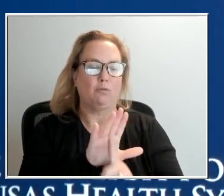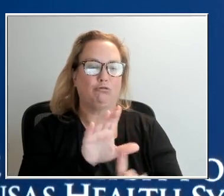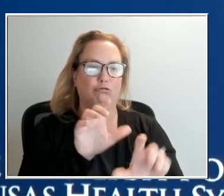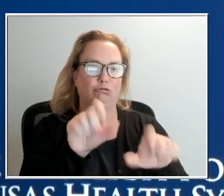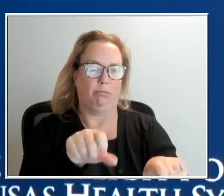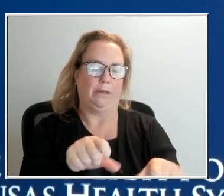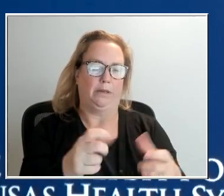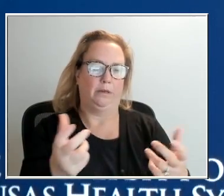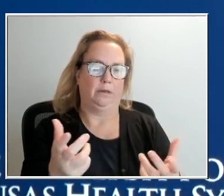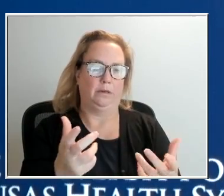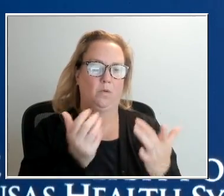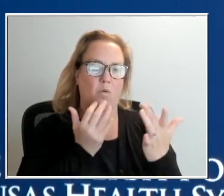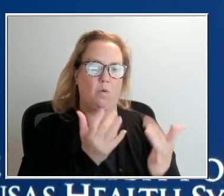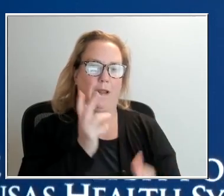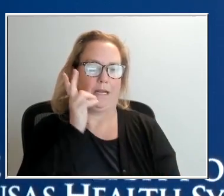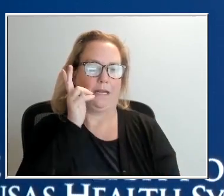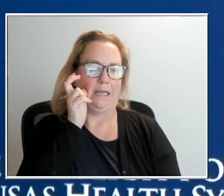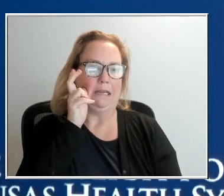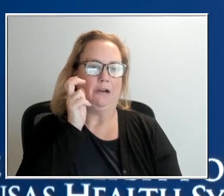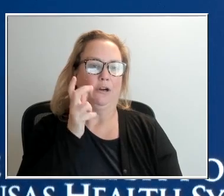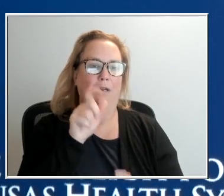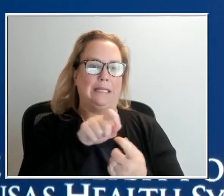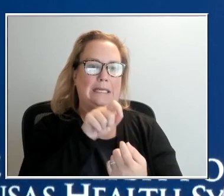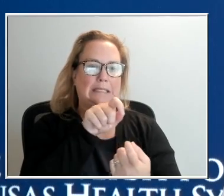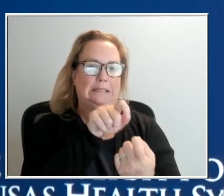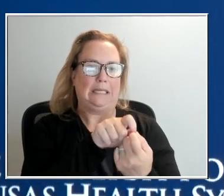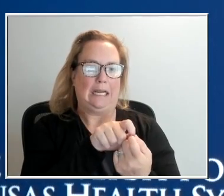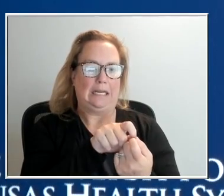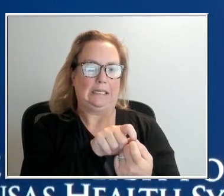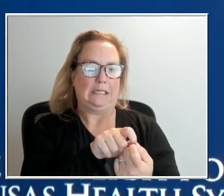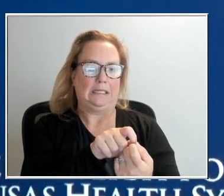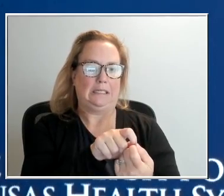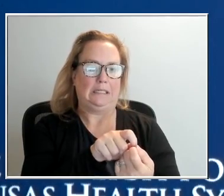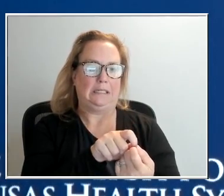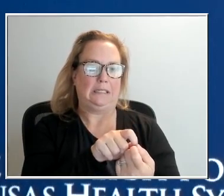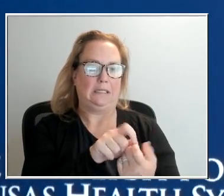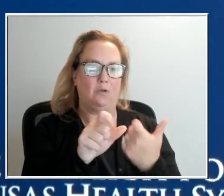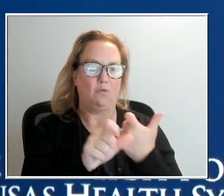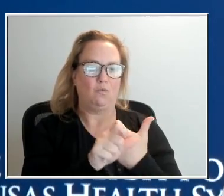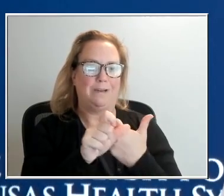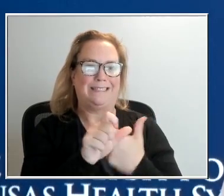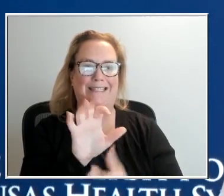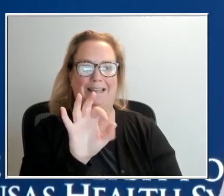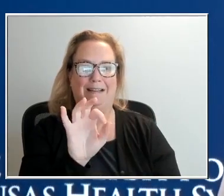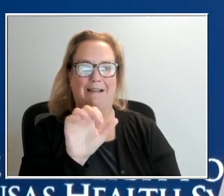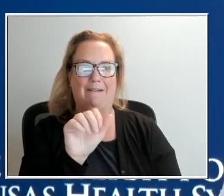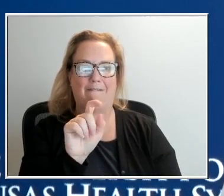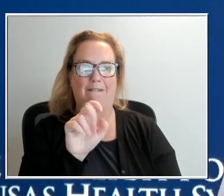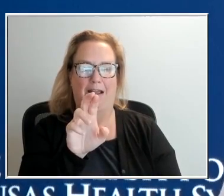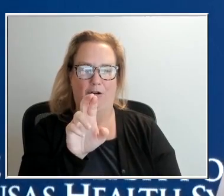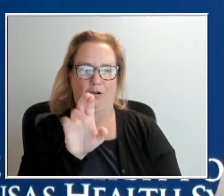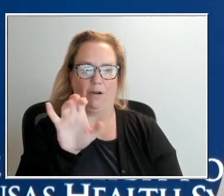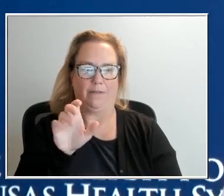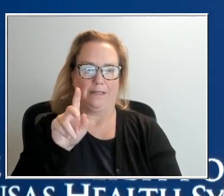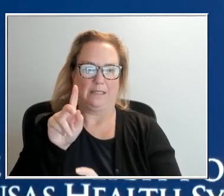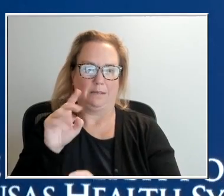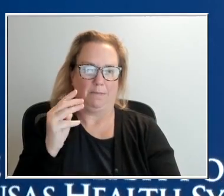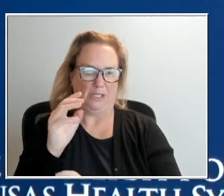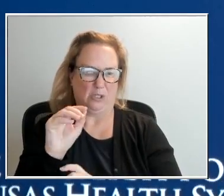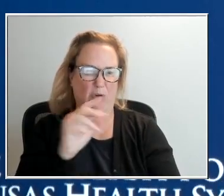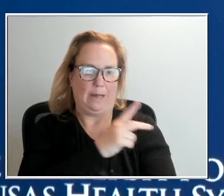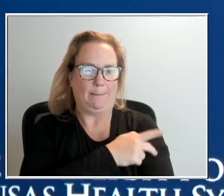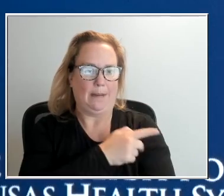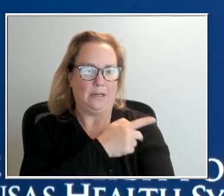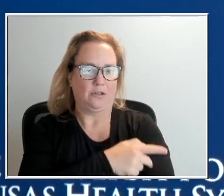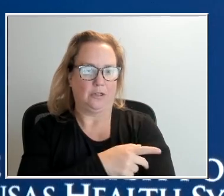We are waiting to hear the exact risk factor that this patient may have had. Also the symptoms and why they